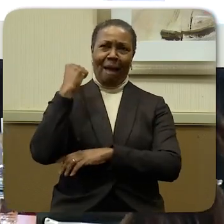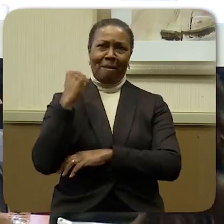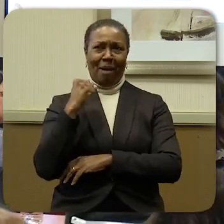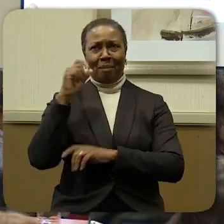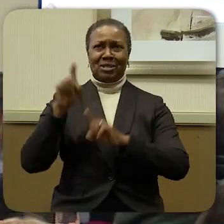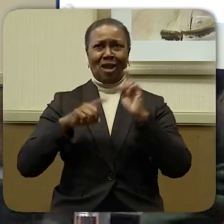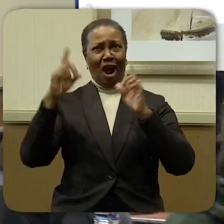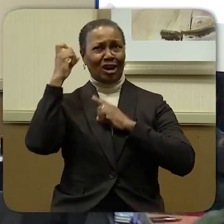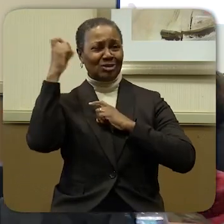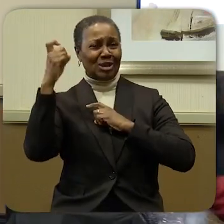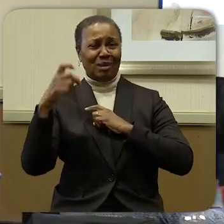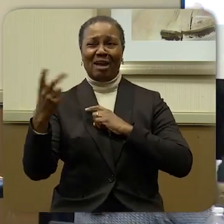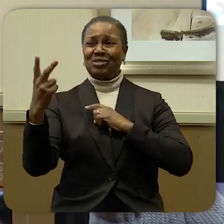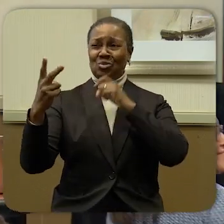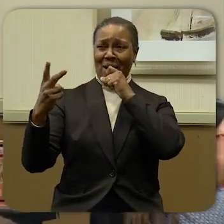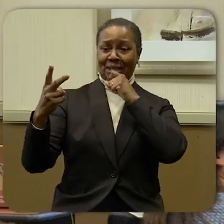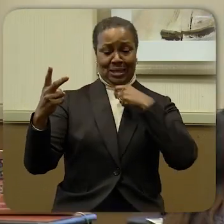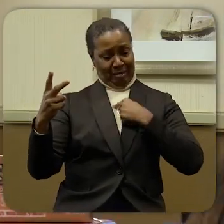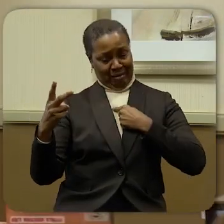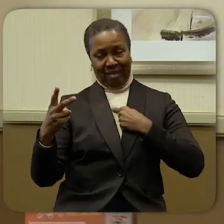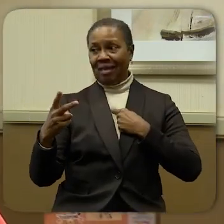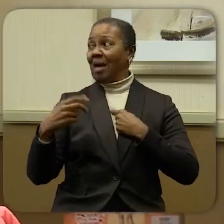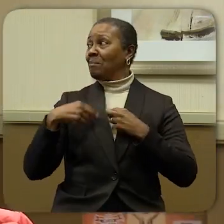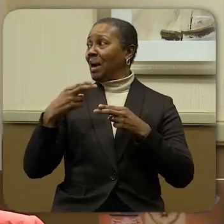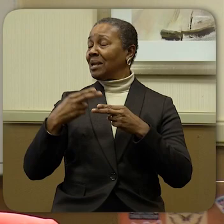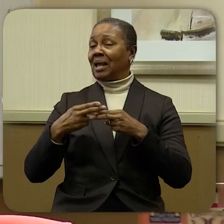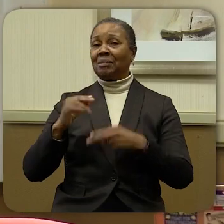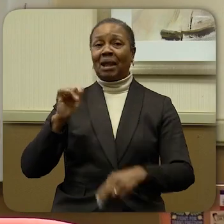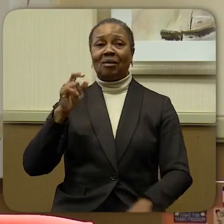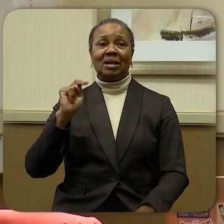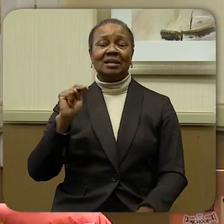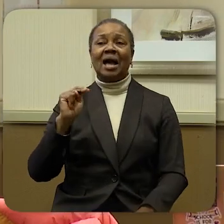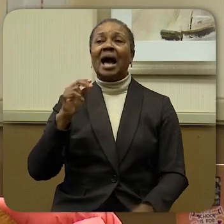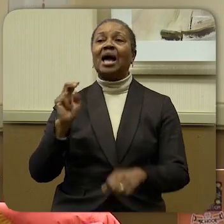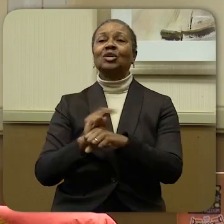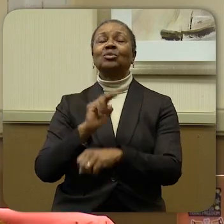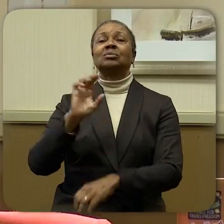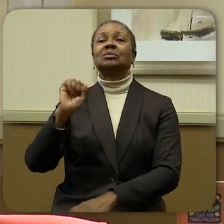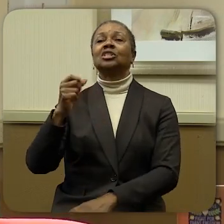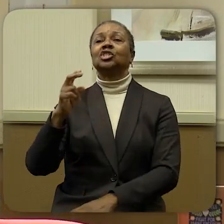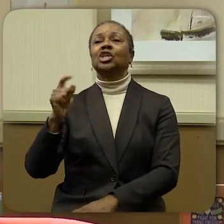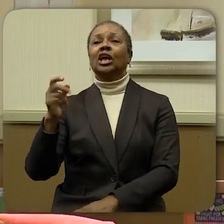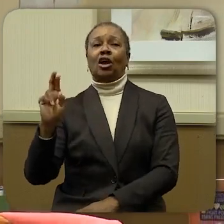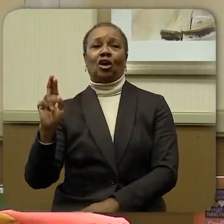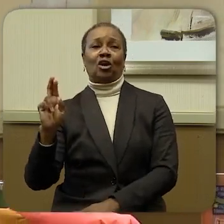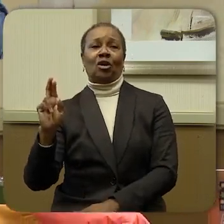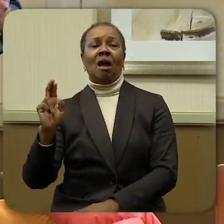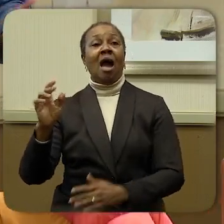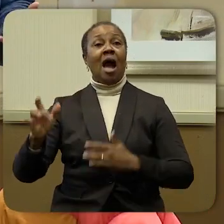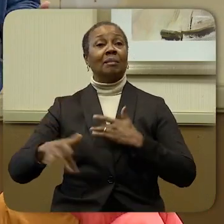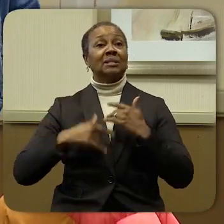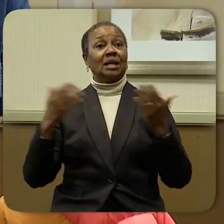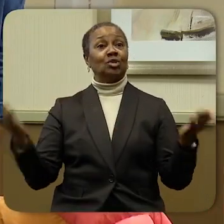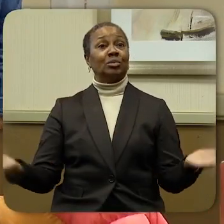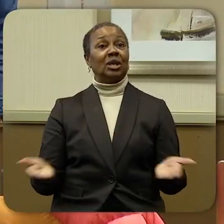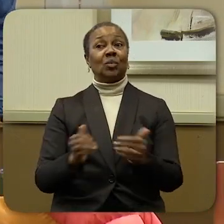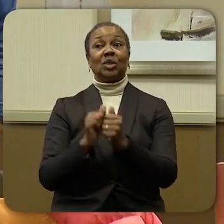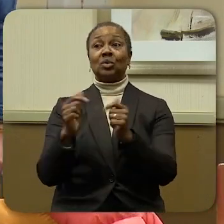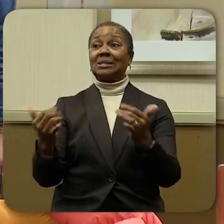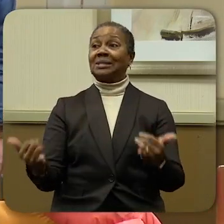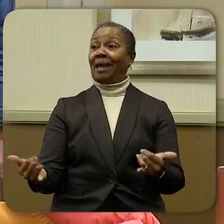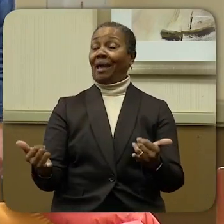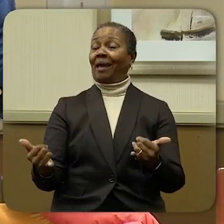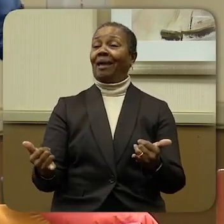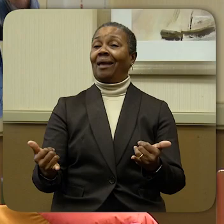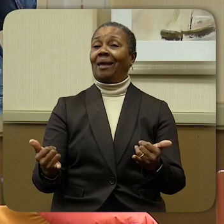today. So my name is Carolyn Walskog. I use she, her pronouns. Really excited to be in person with you all